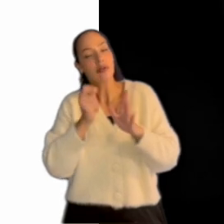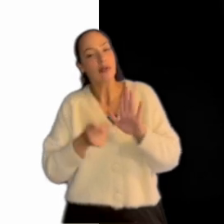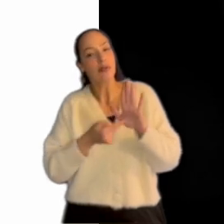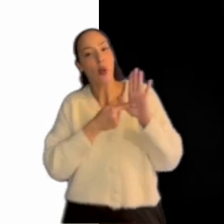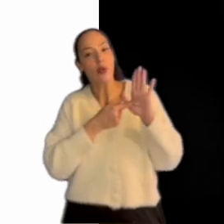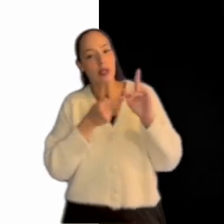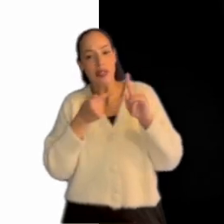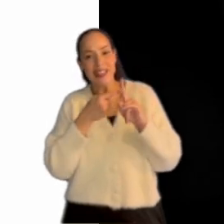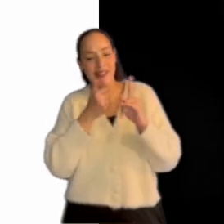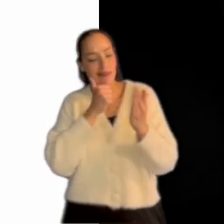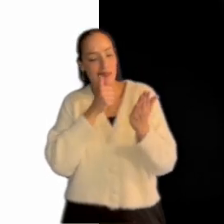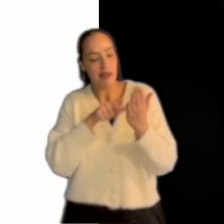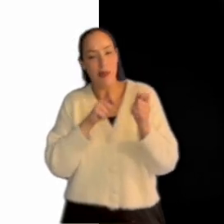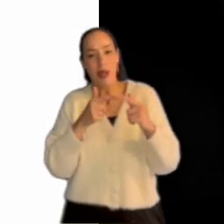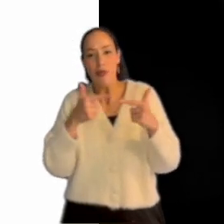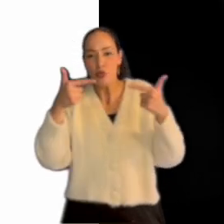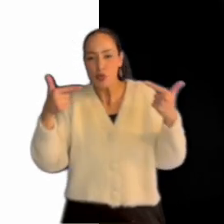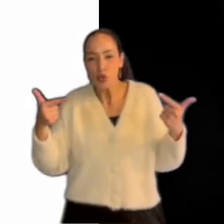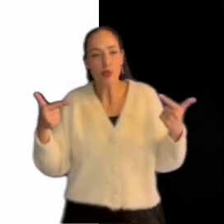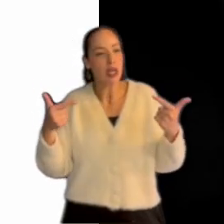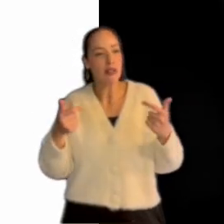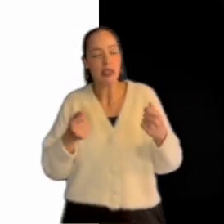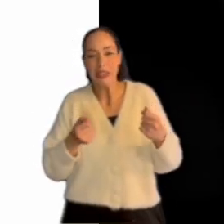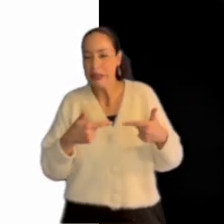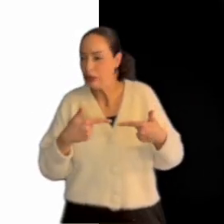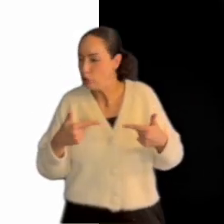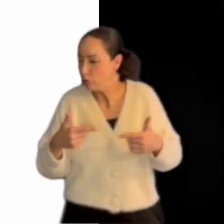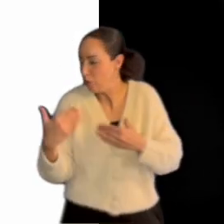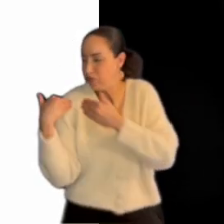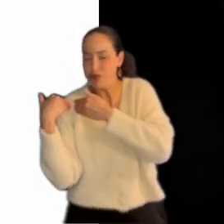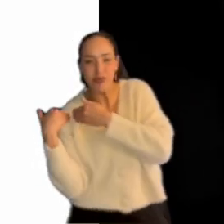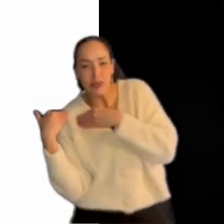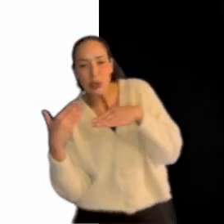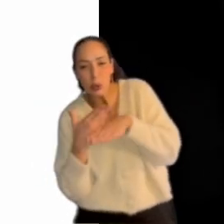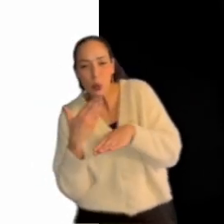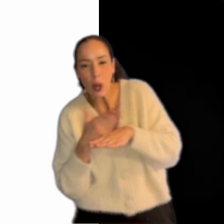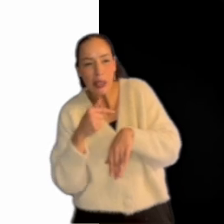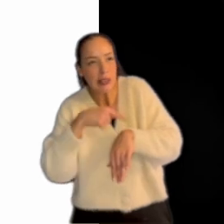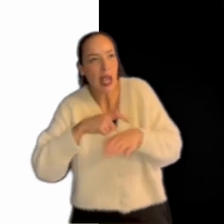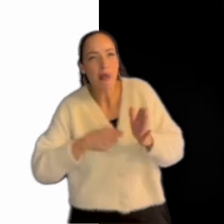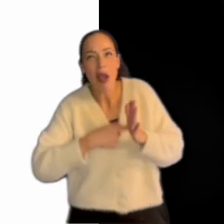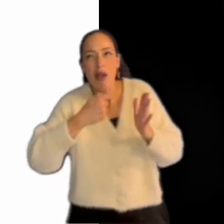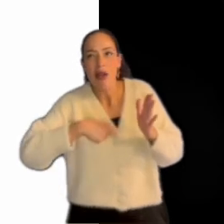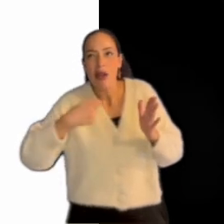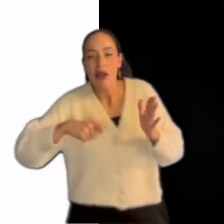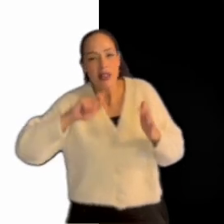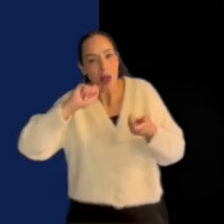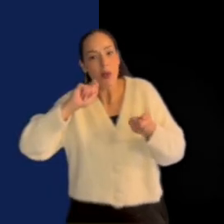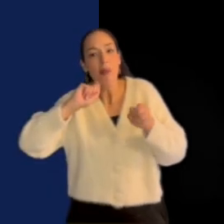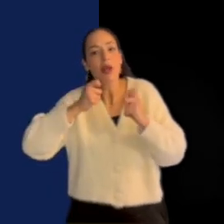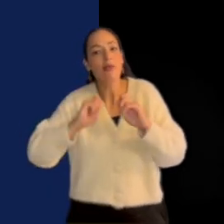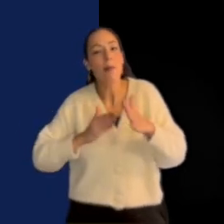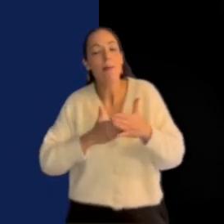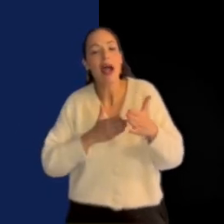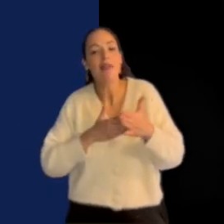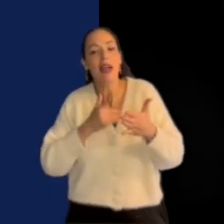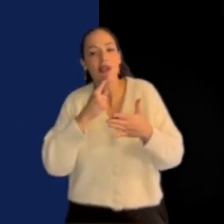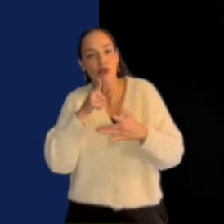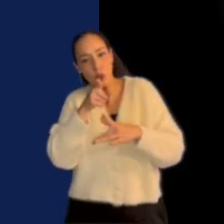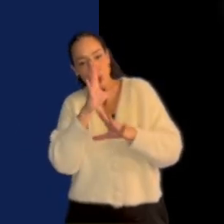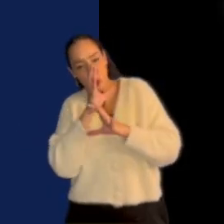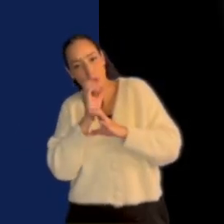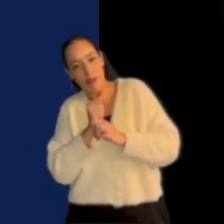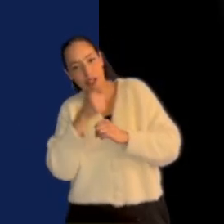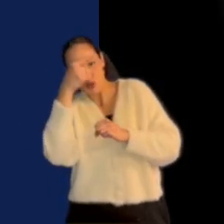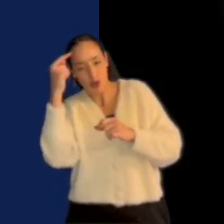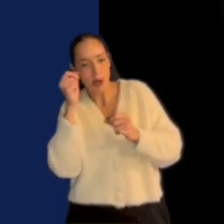too time-consuming, as this in itself will act as a barrier to creating a commitment to trauma-informed practice. Most